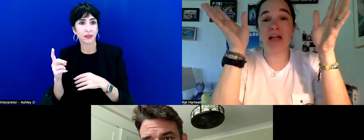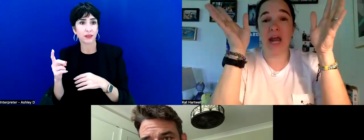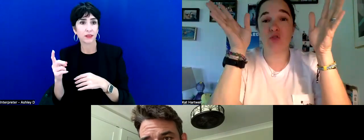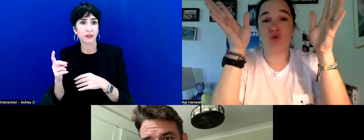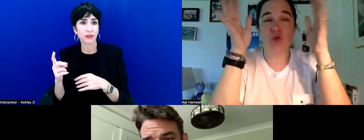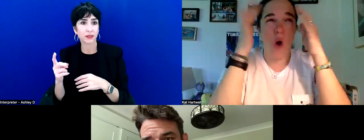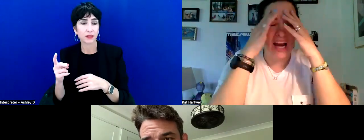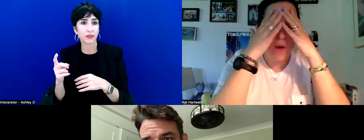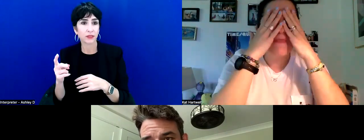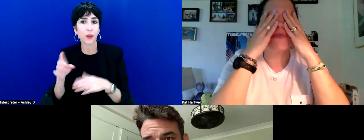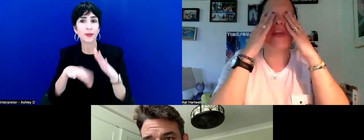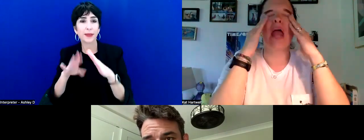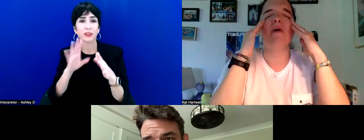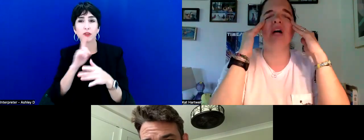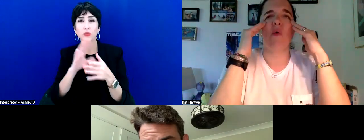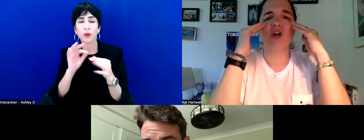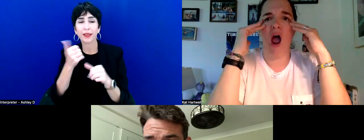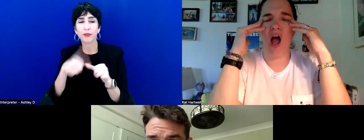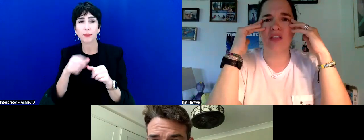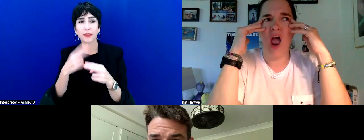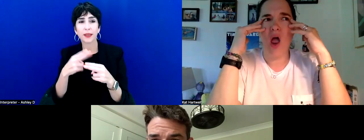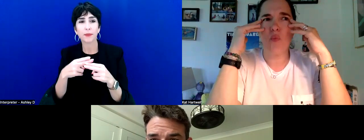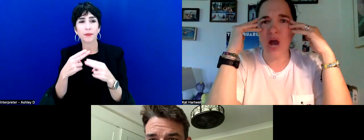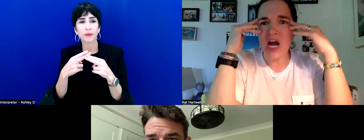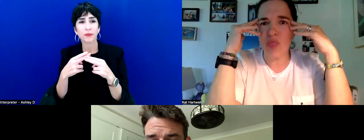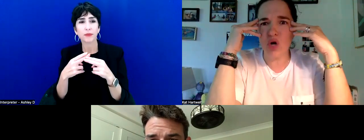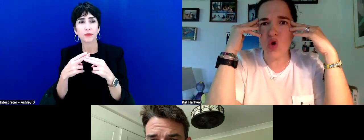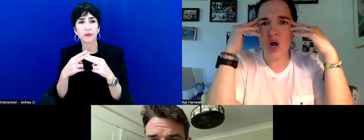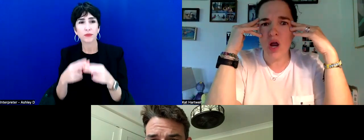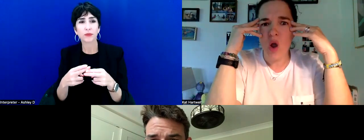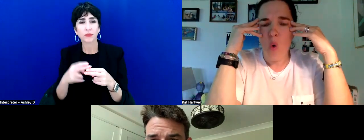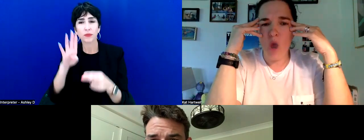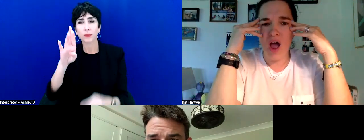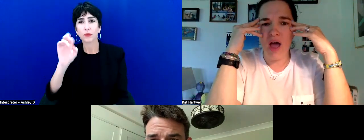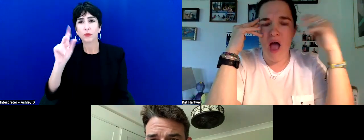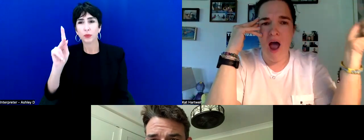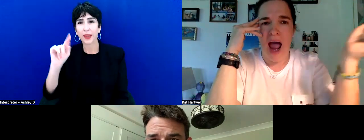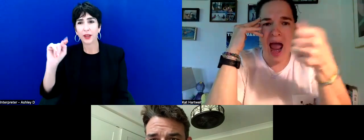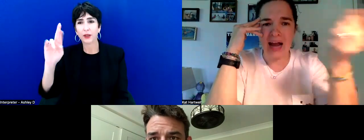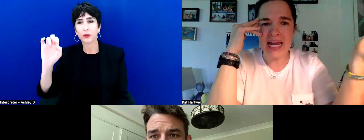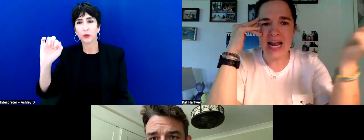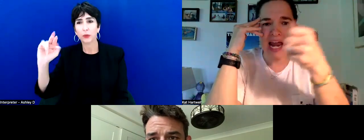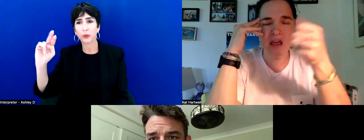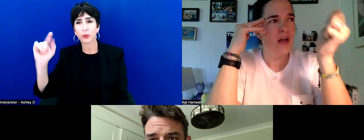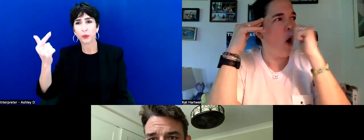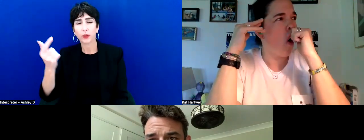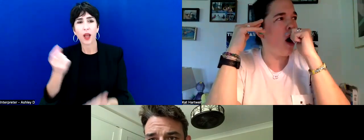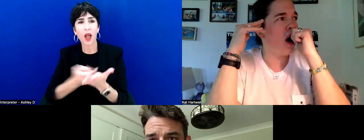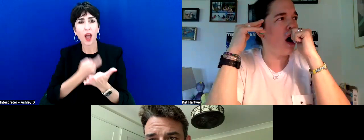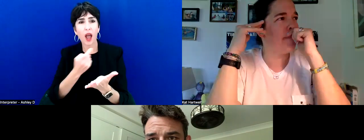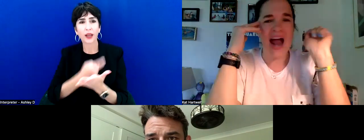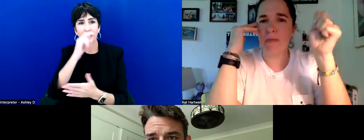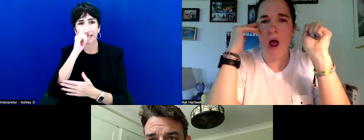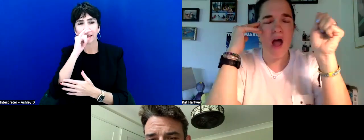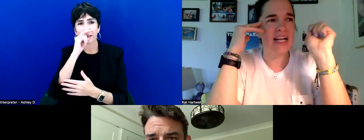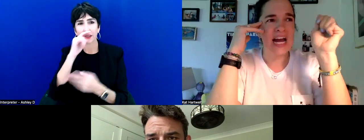and it was based on a true story. I can't remember the name of it. It was called Breakthrough, where a hockey kid